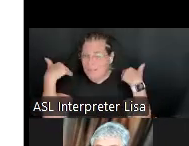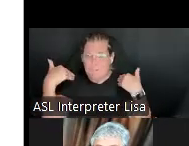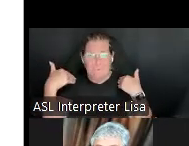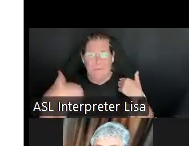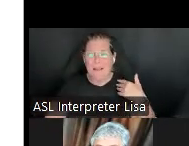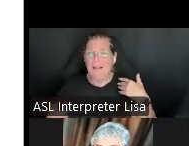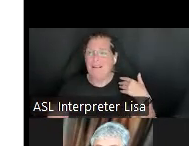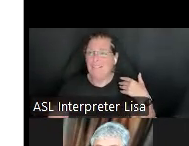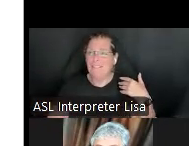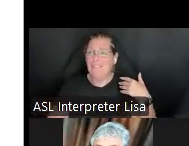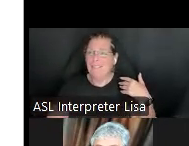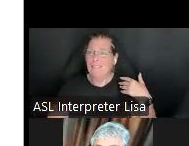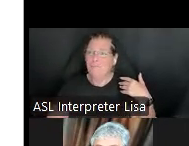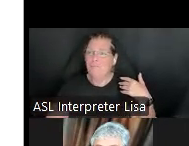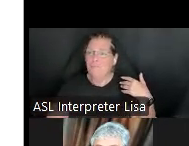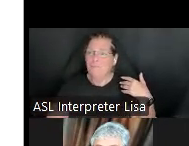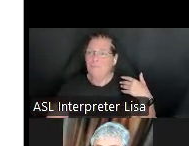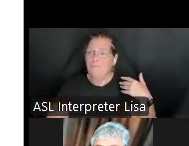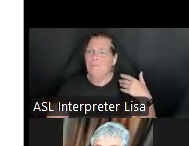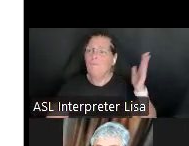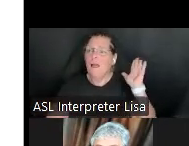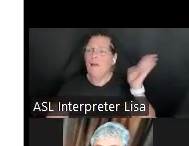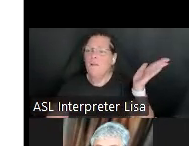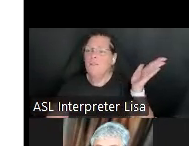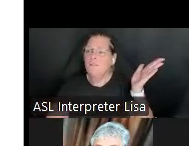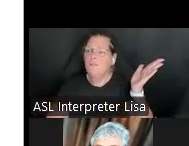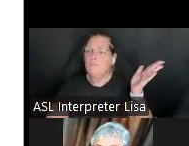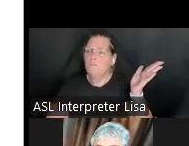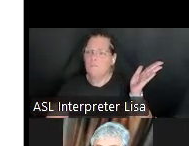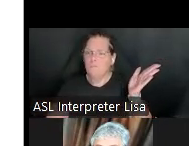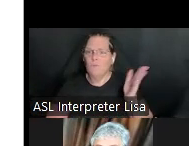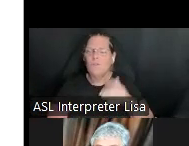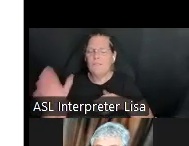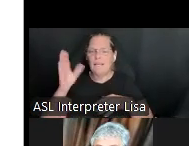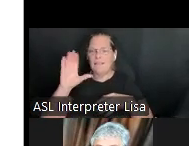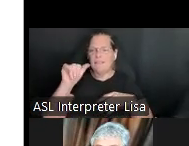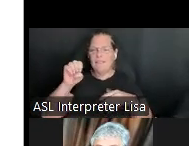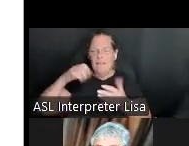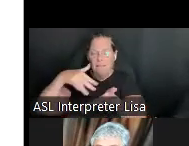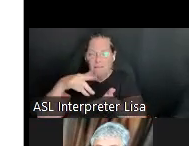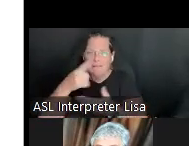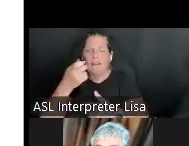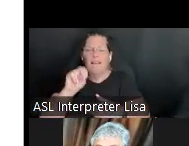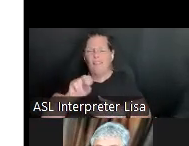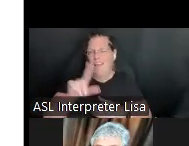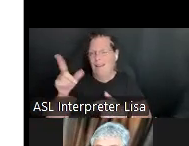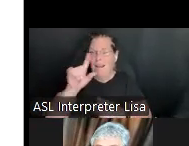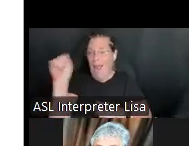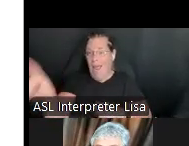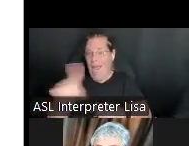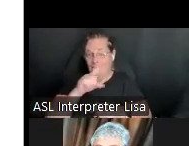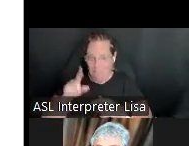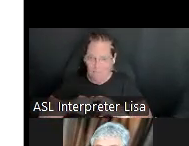unmute. I wanted to present a case study and then ask a question. And of course,